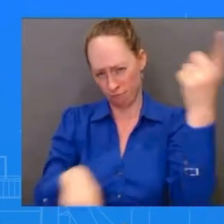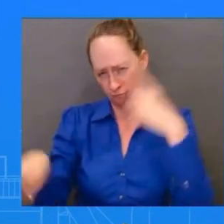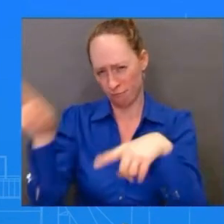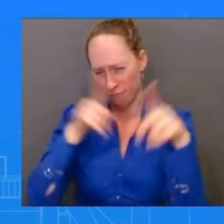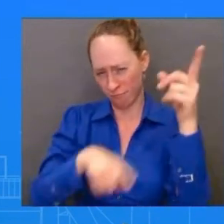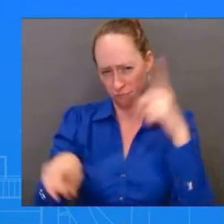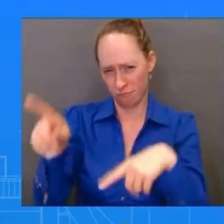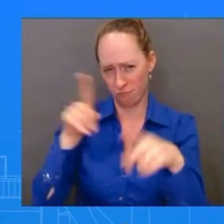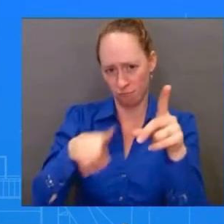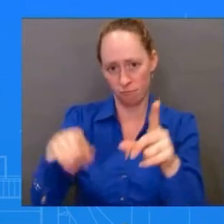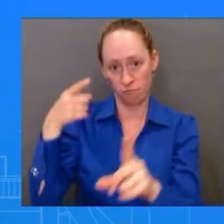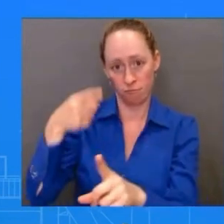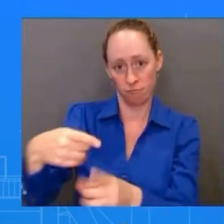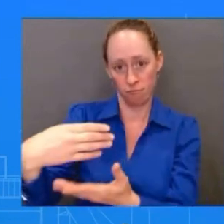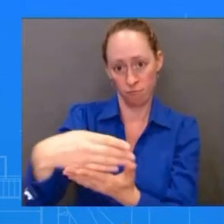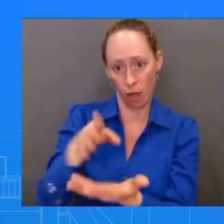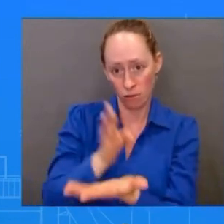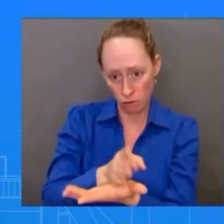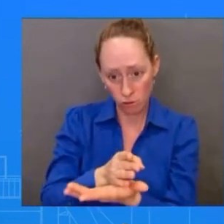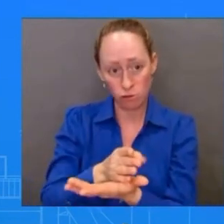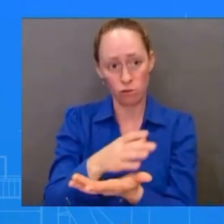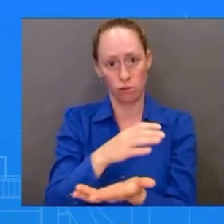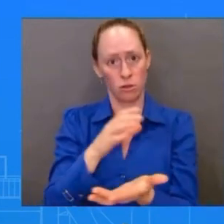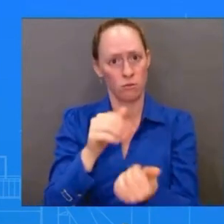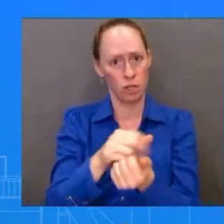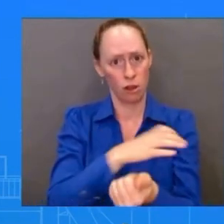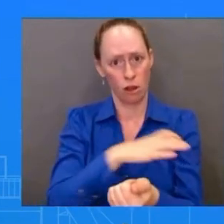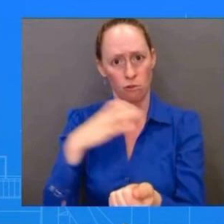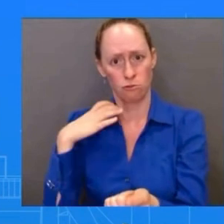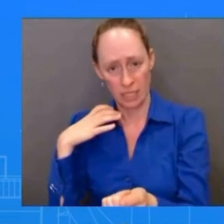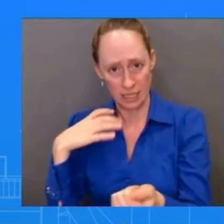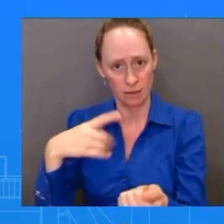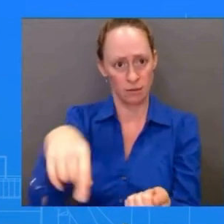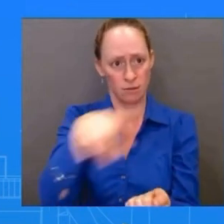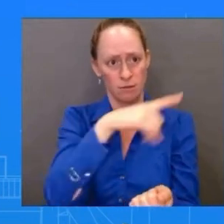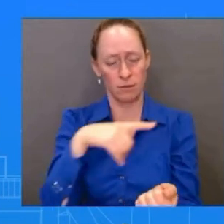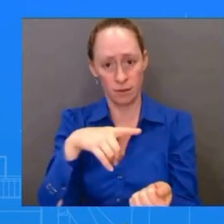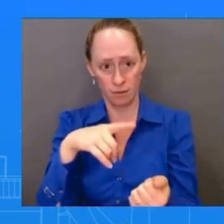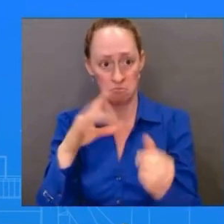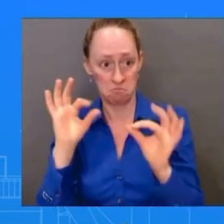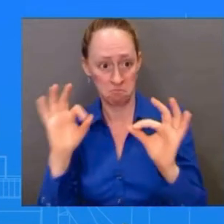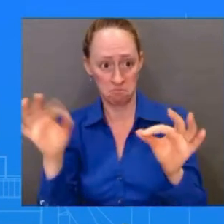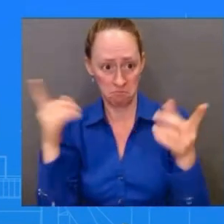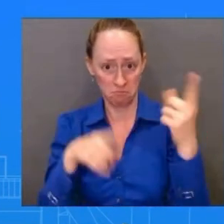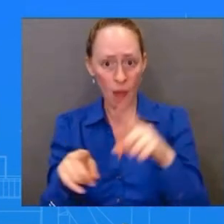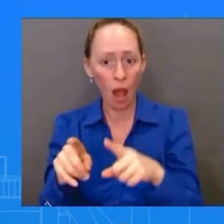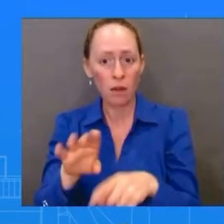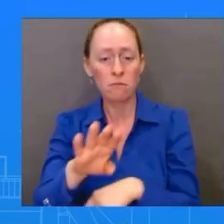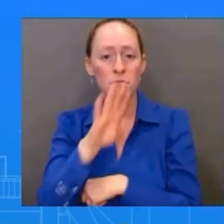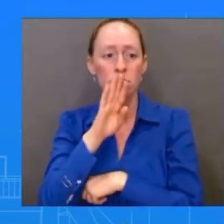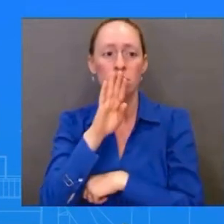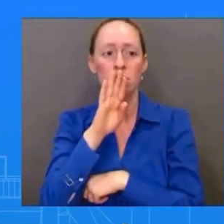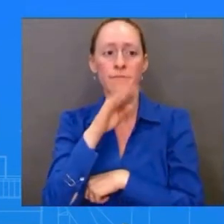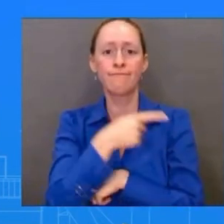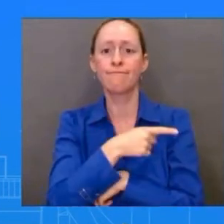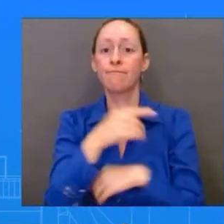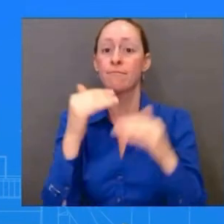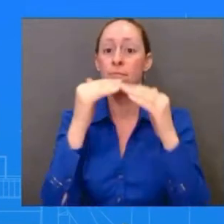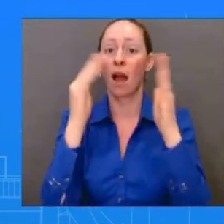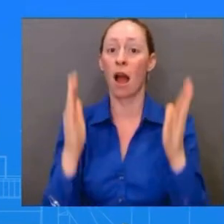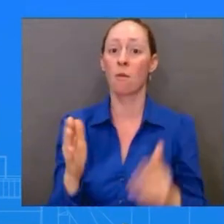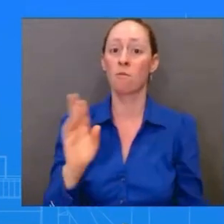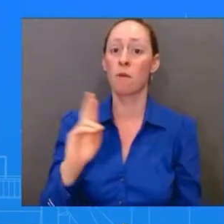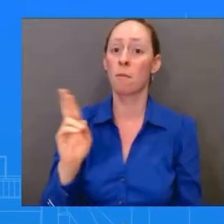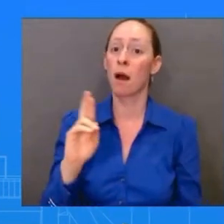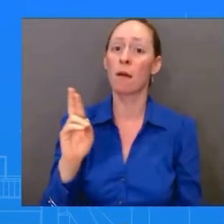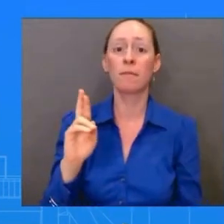Republicans, unlike Senate Republicans, are considering breaking that explicit promise due to demands from extreme